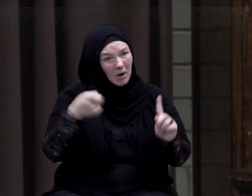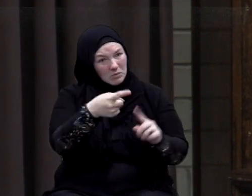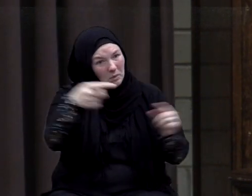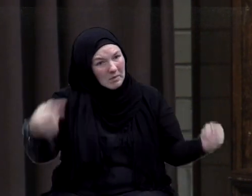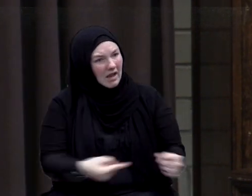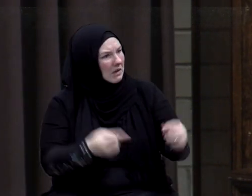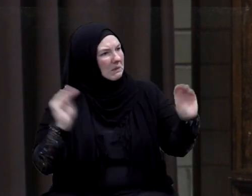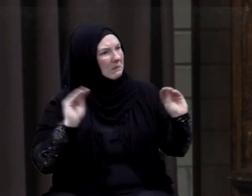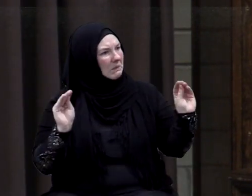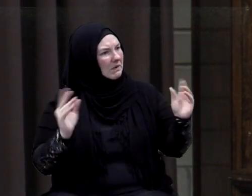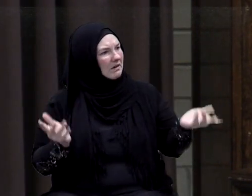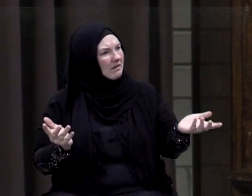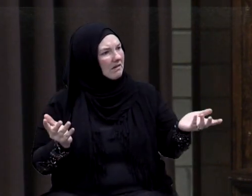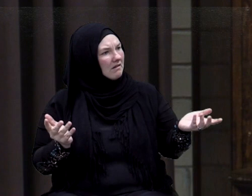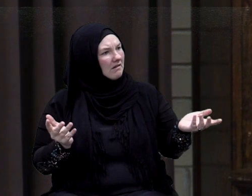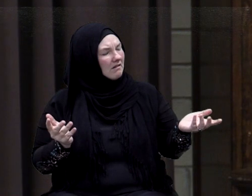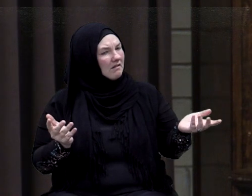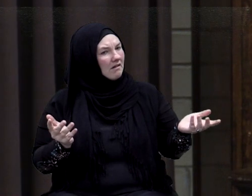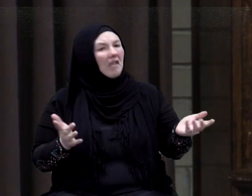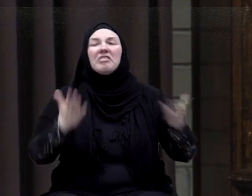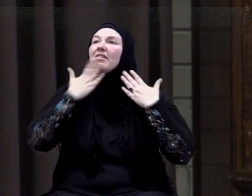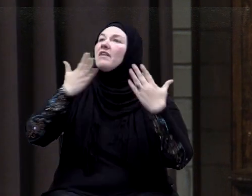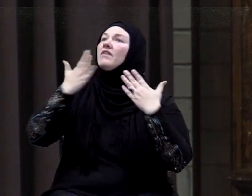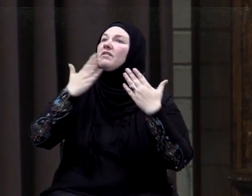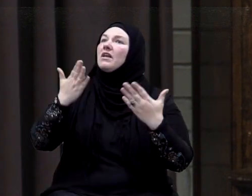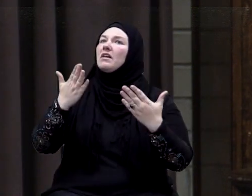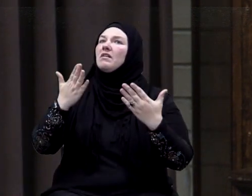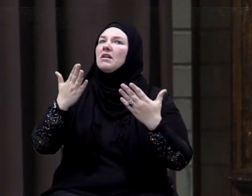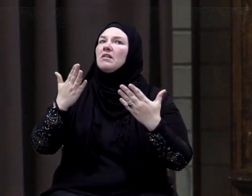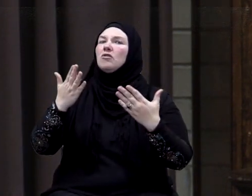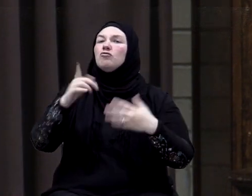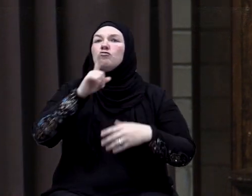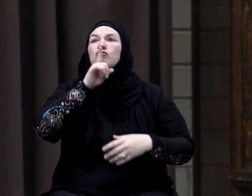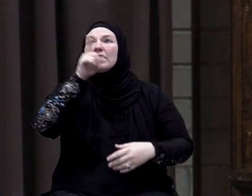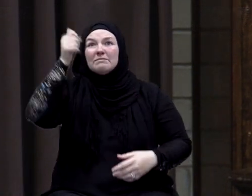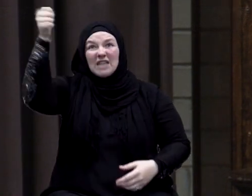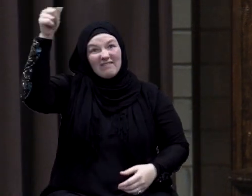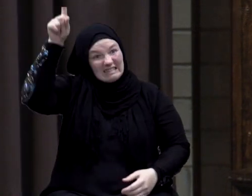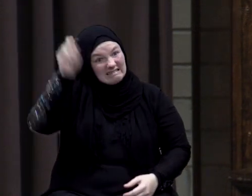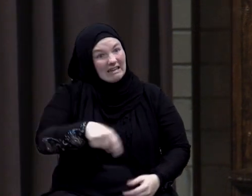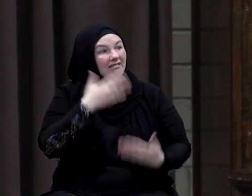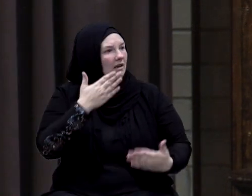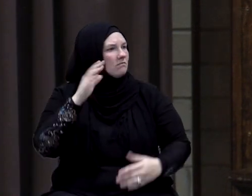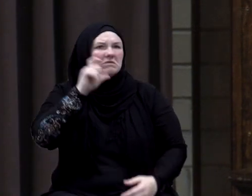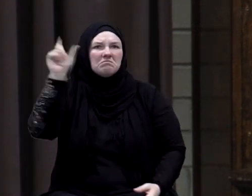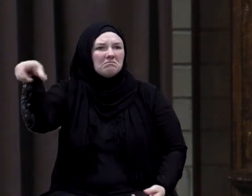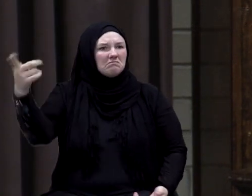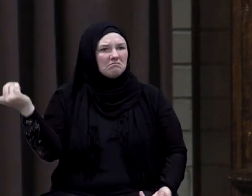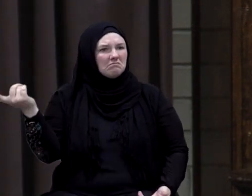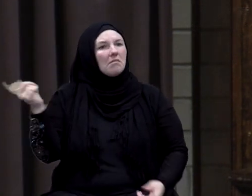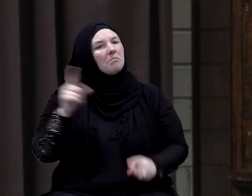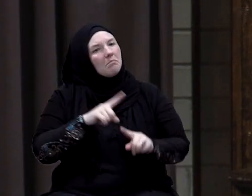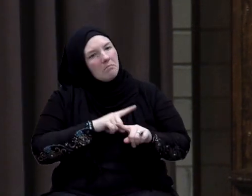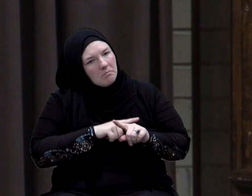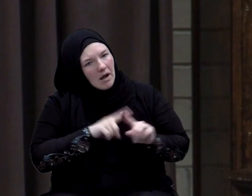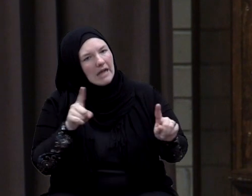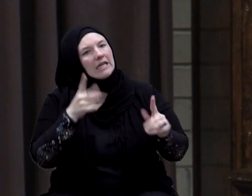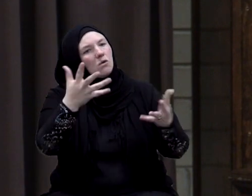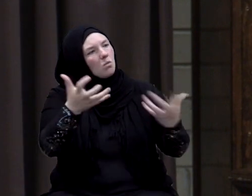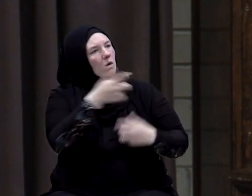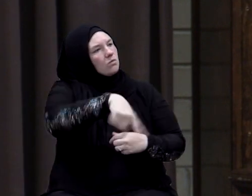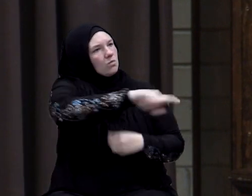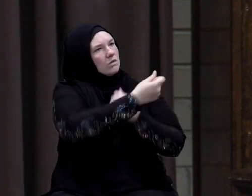he do with this? It means nothing for him. It means nothing for him. In the hadith Qudsi, Allah subhanahu wa ta'ala